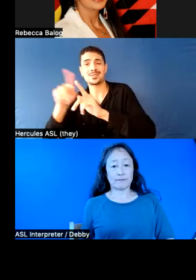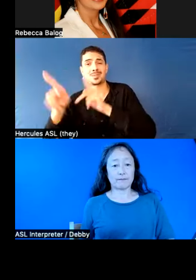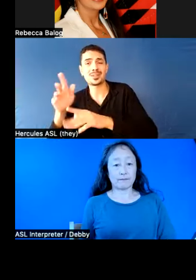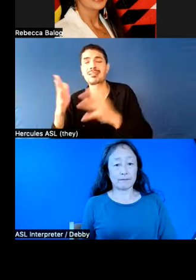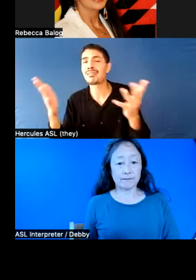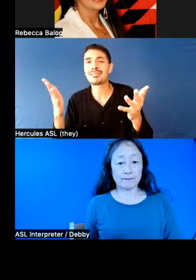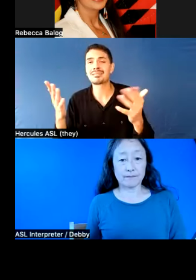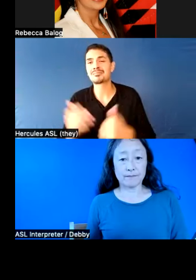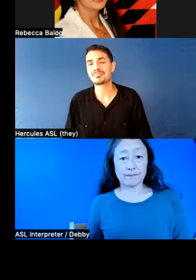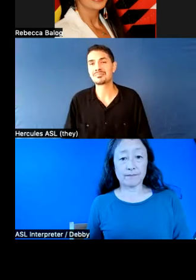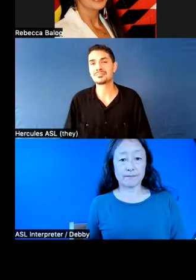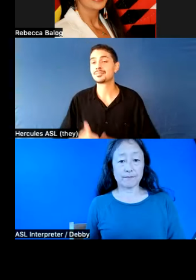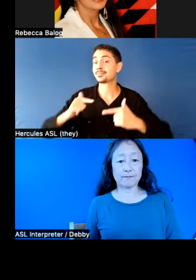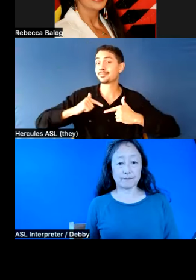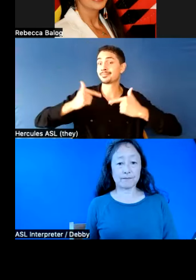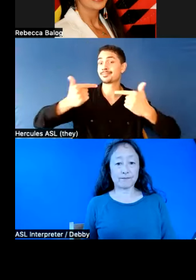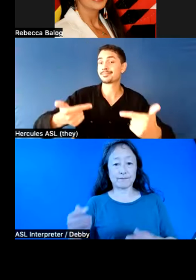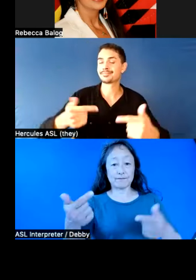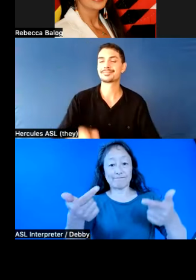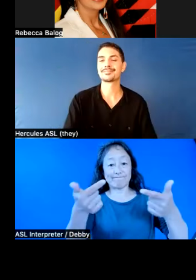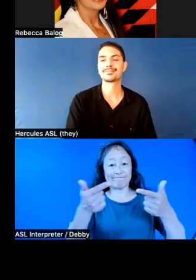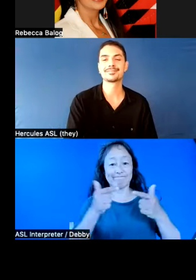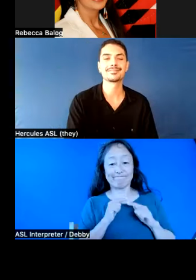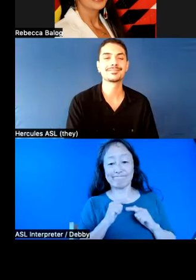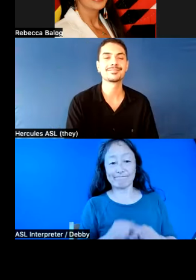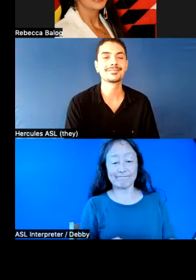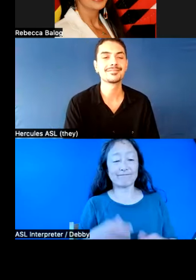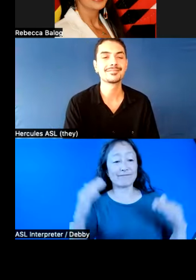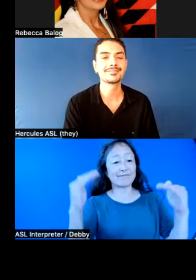Overrepresentation, yep. Okay, let's go to the next slide.